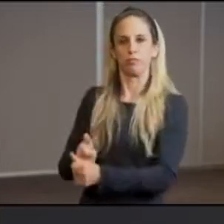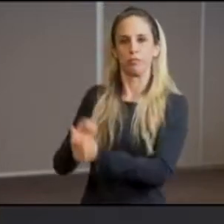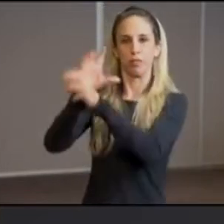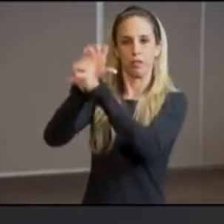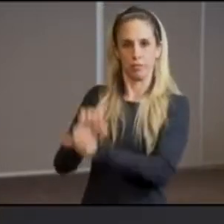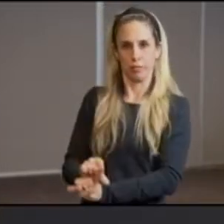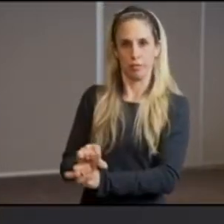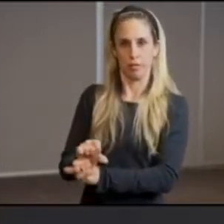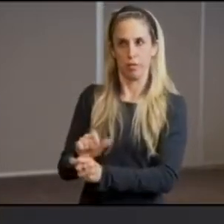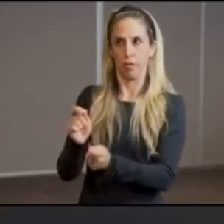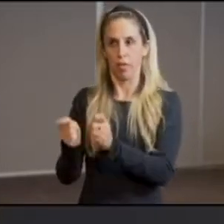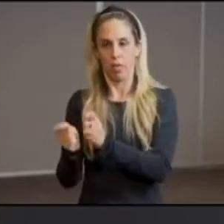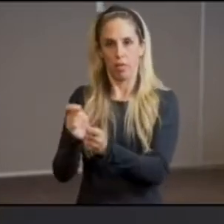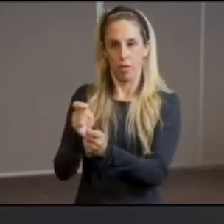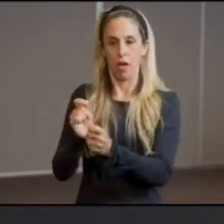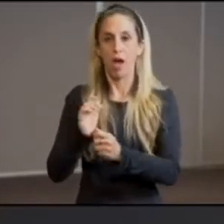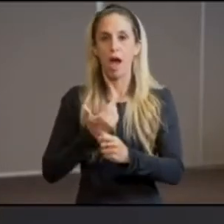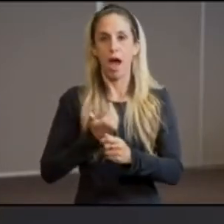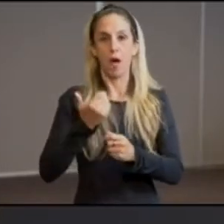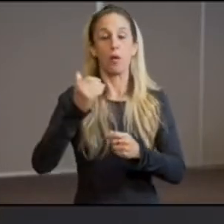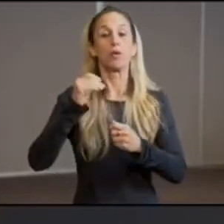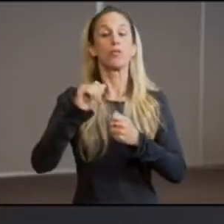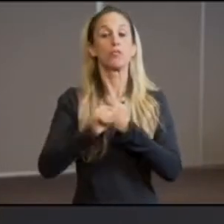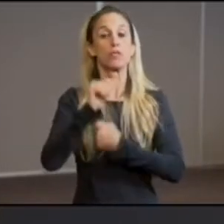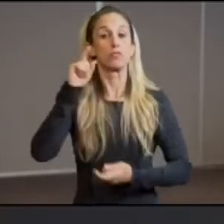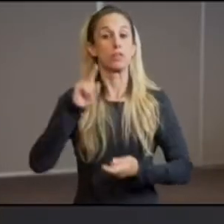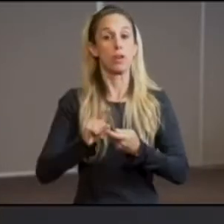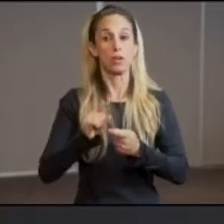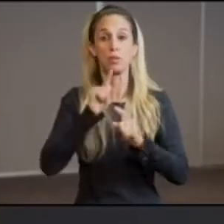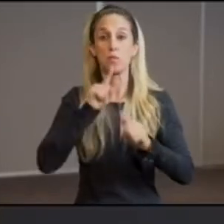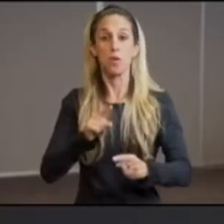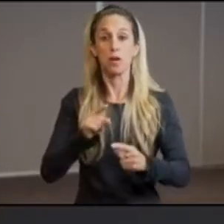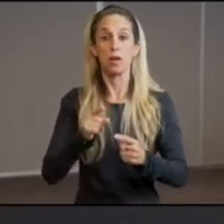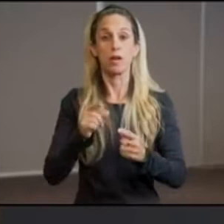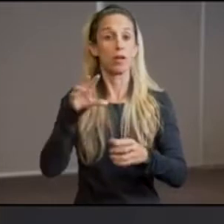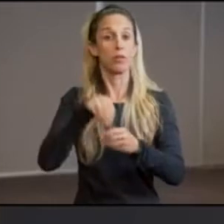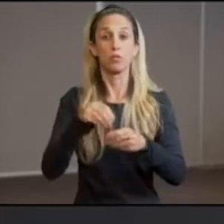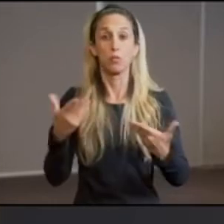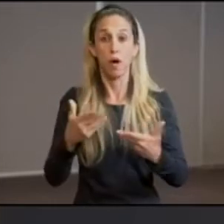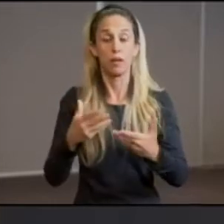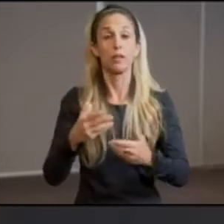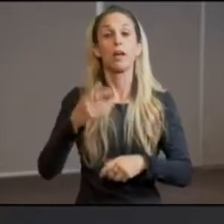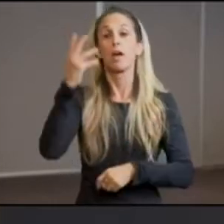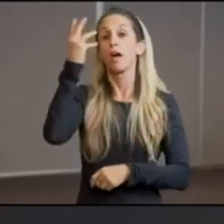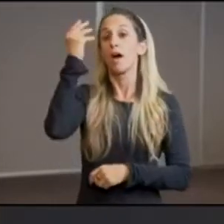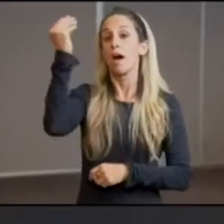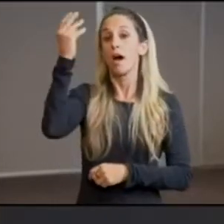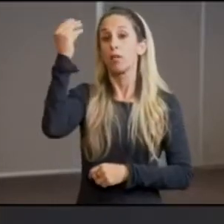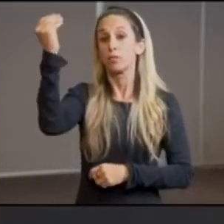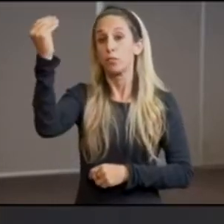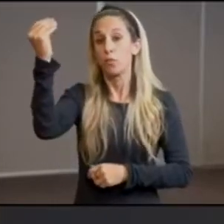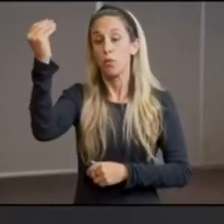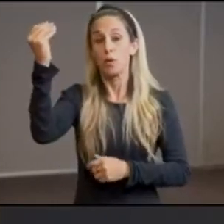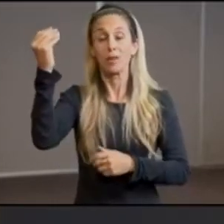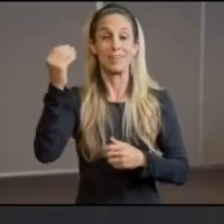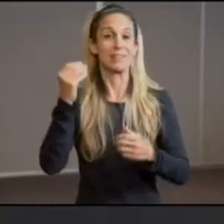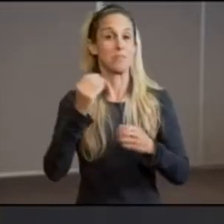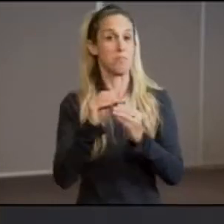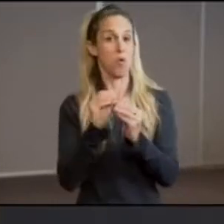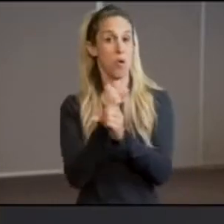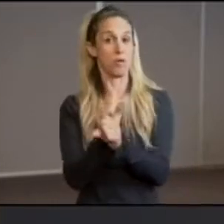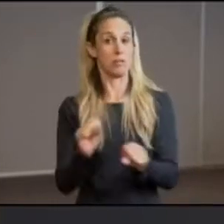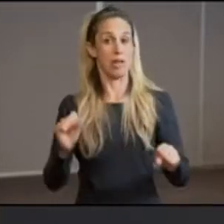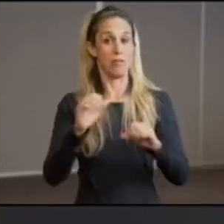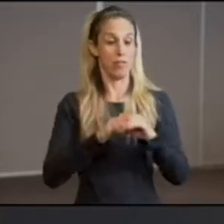risk reduction order are the following. 1, outdoors far safer than indoors. The